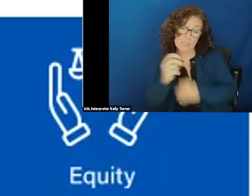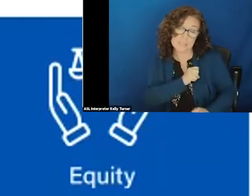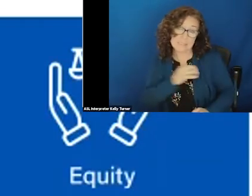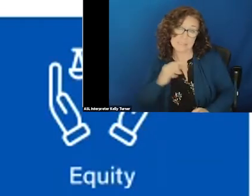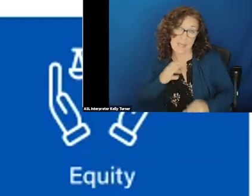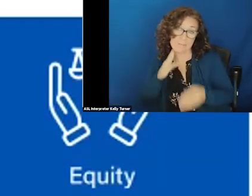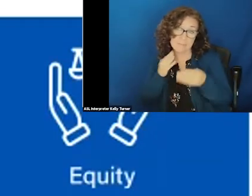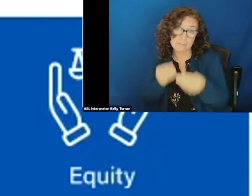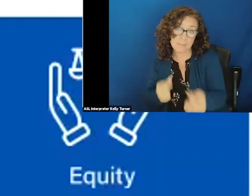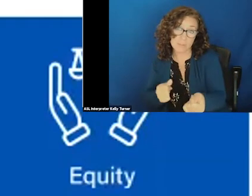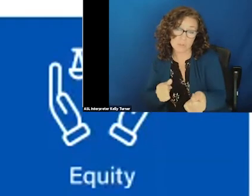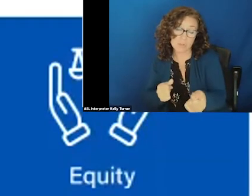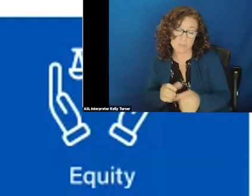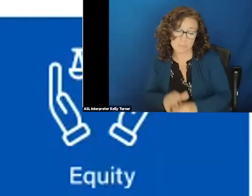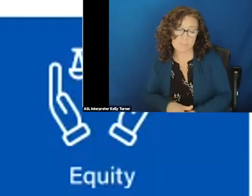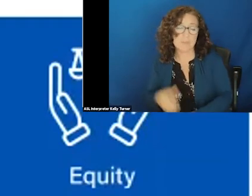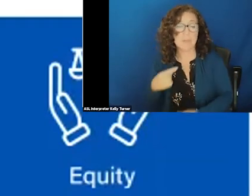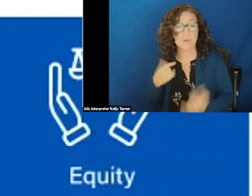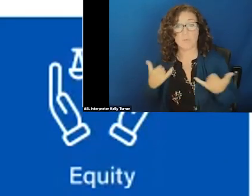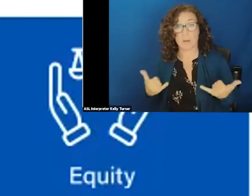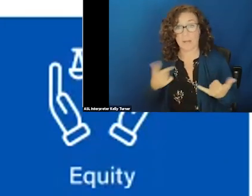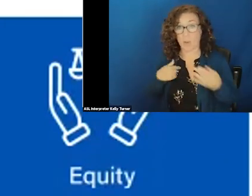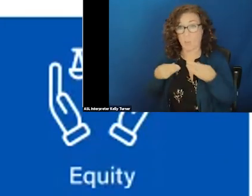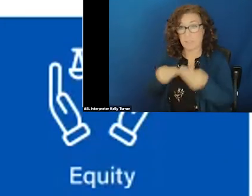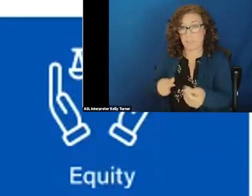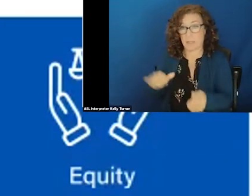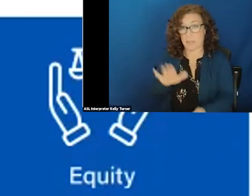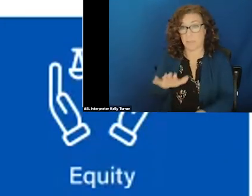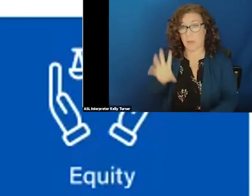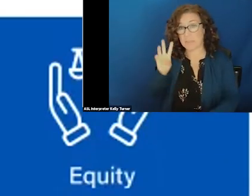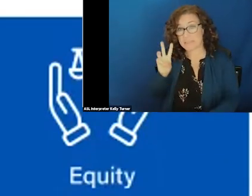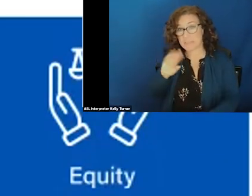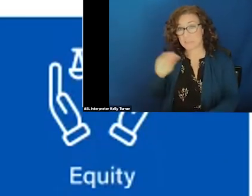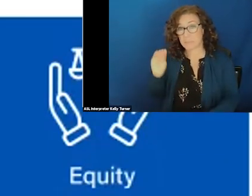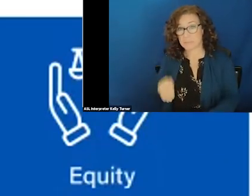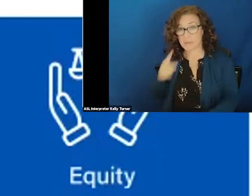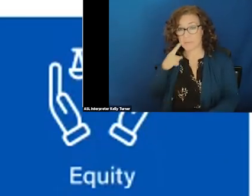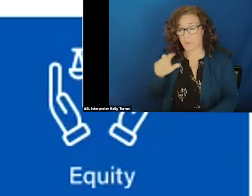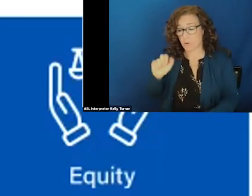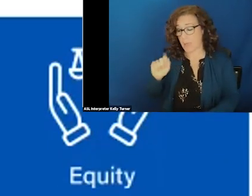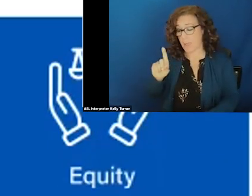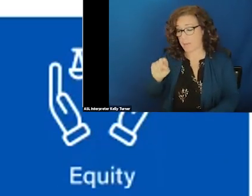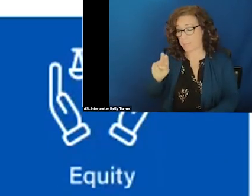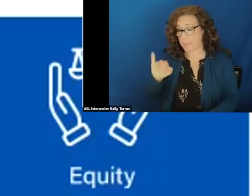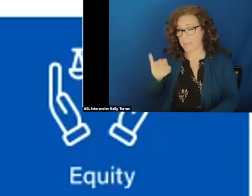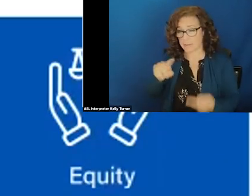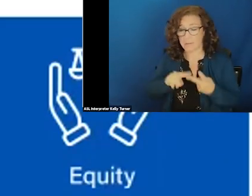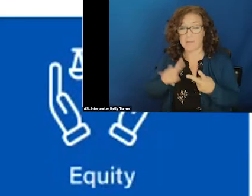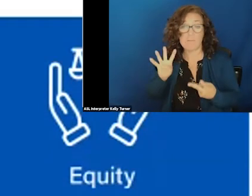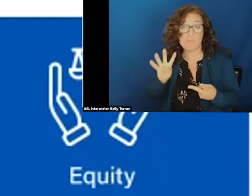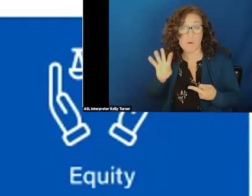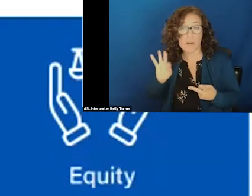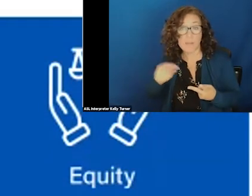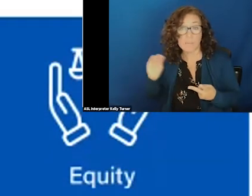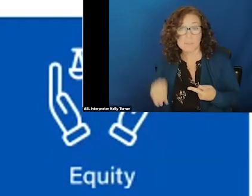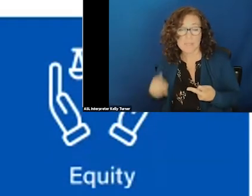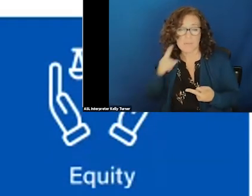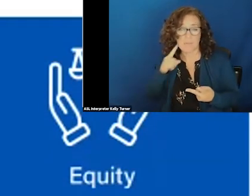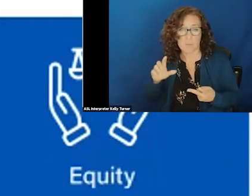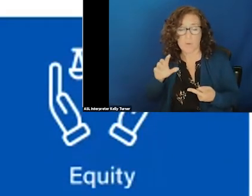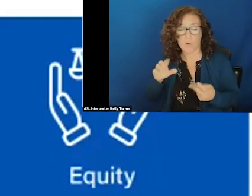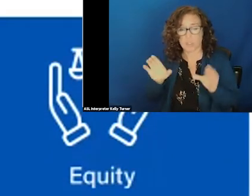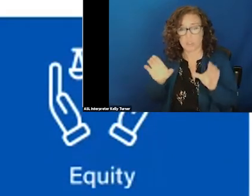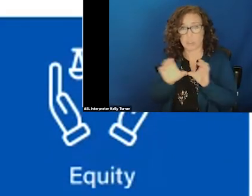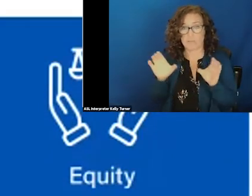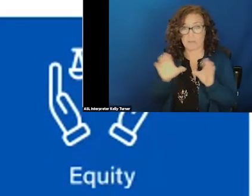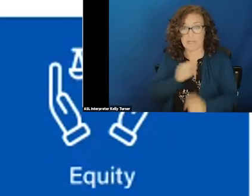administration, 49% on certificated staff, and 45% on classified support staff salaries. So